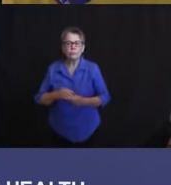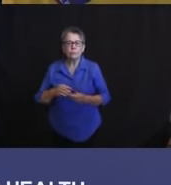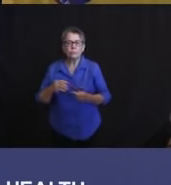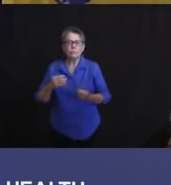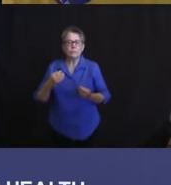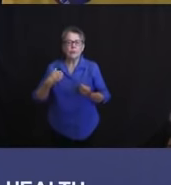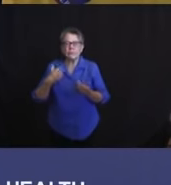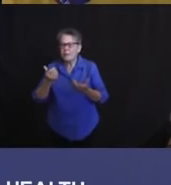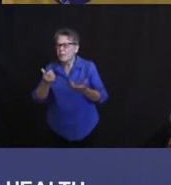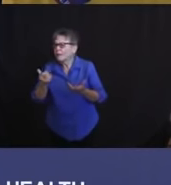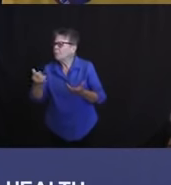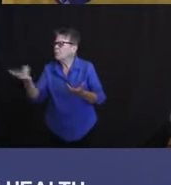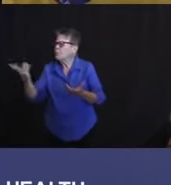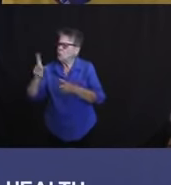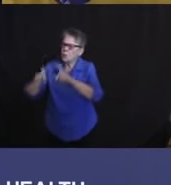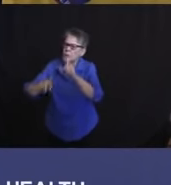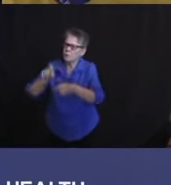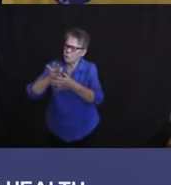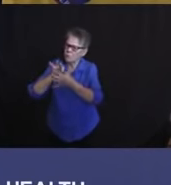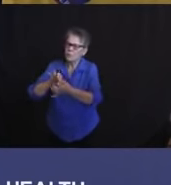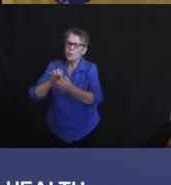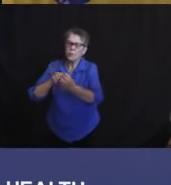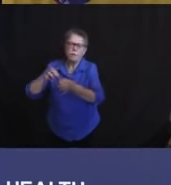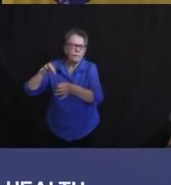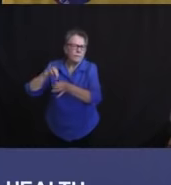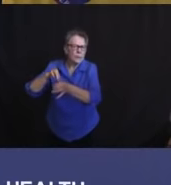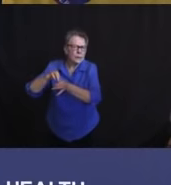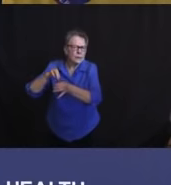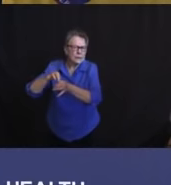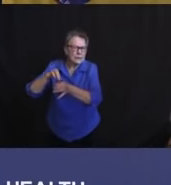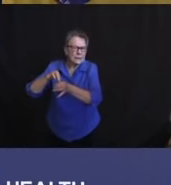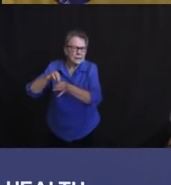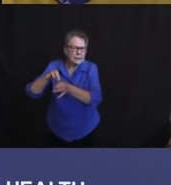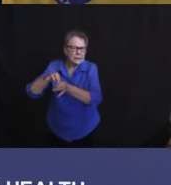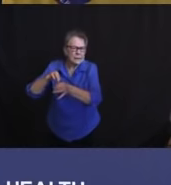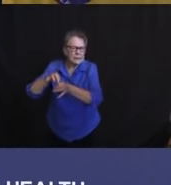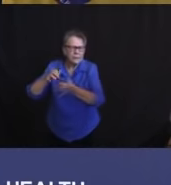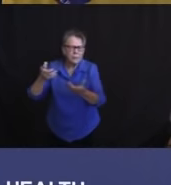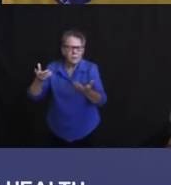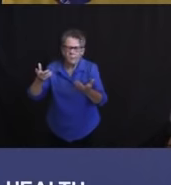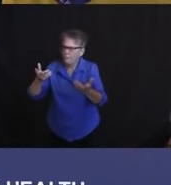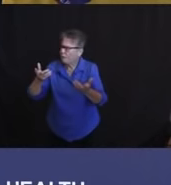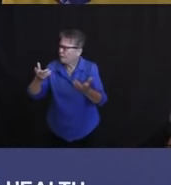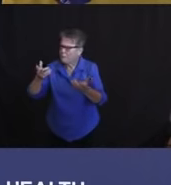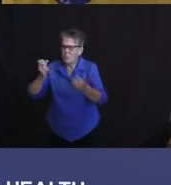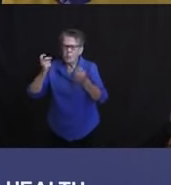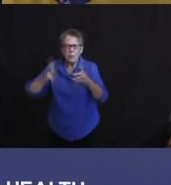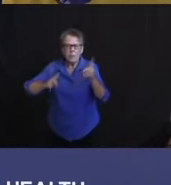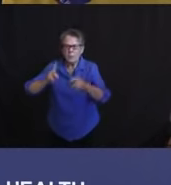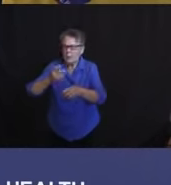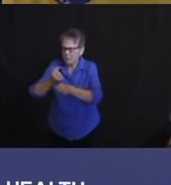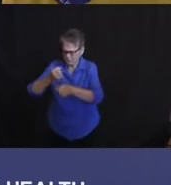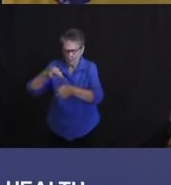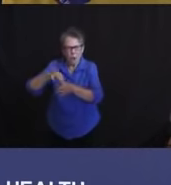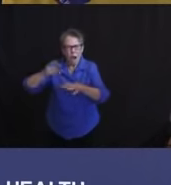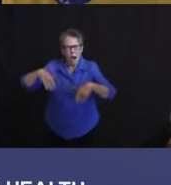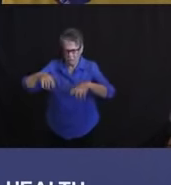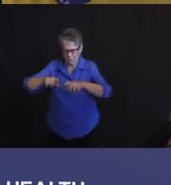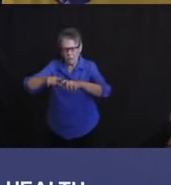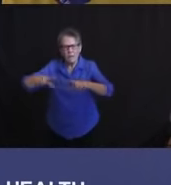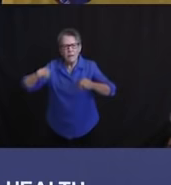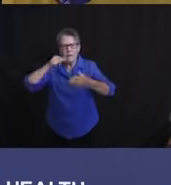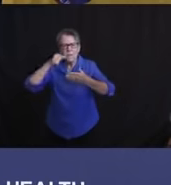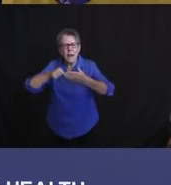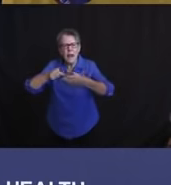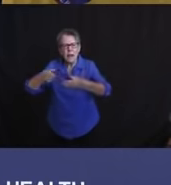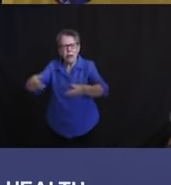voting. What should voters who haven't received their ballots yet do? If those voters are told that their ballots are in the